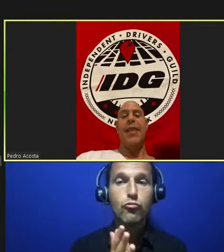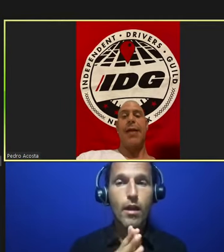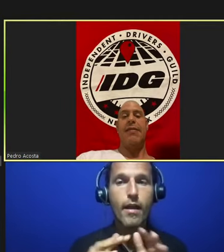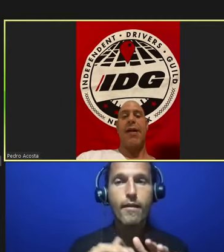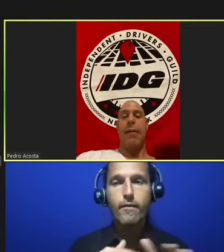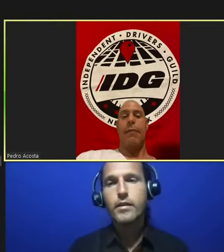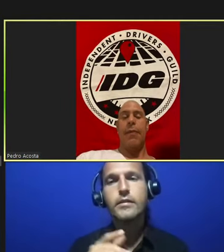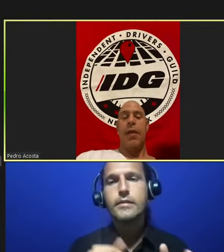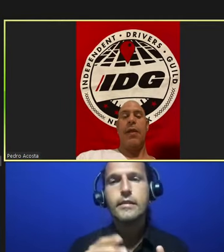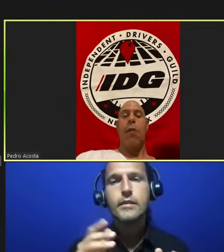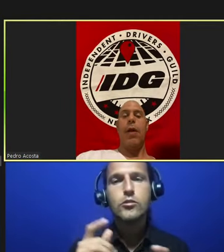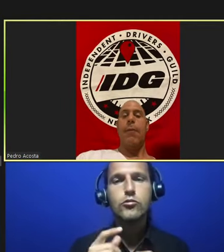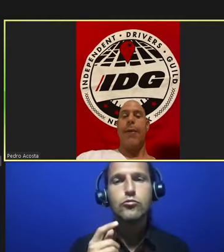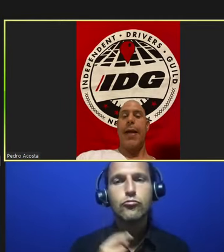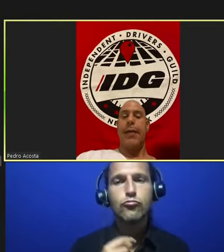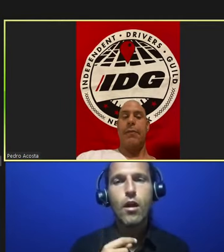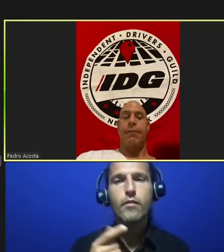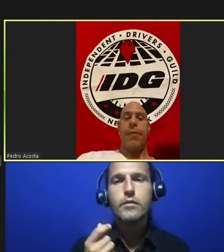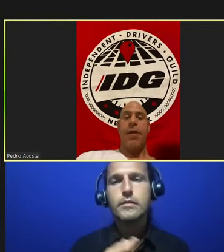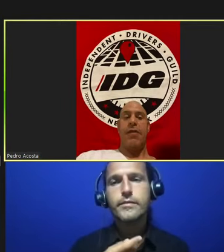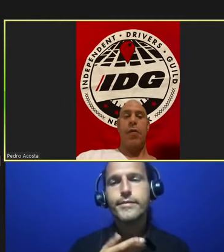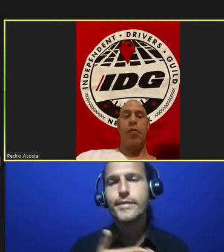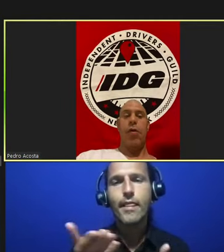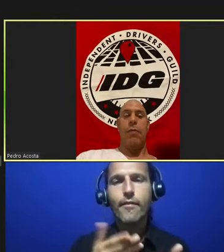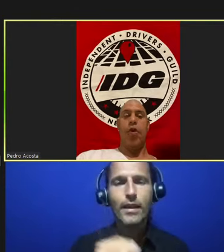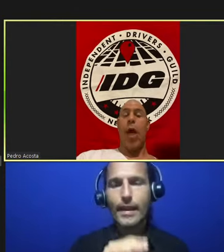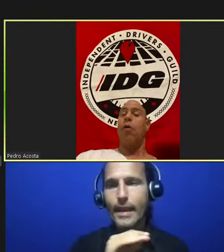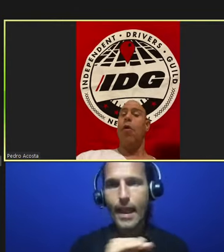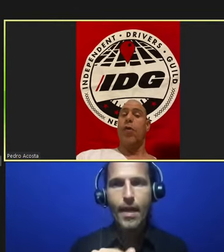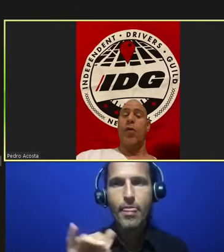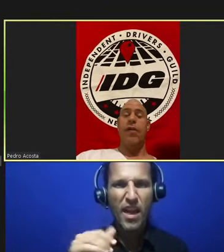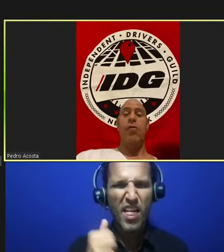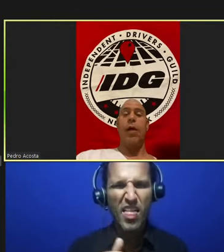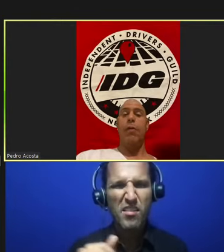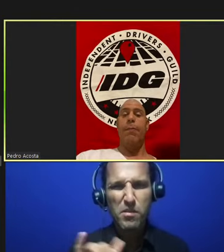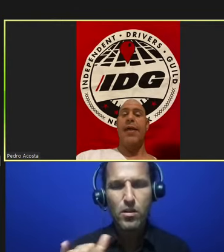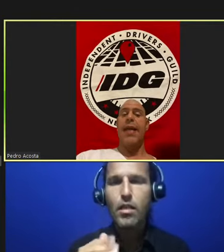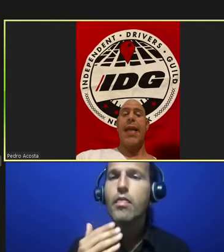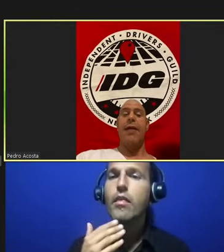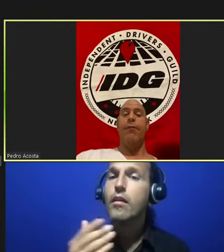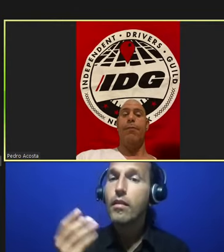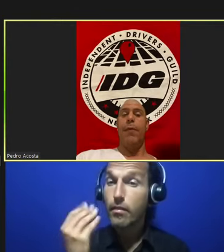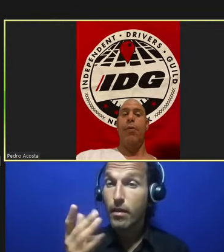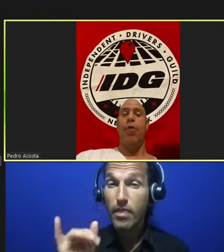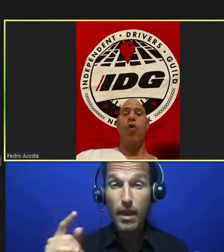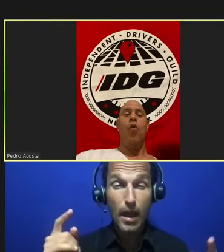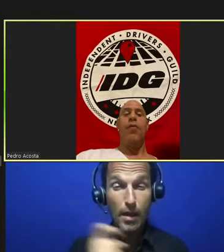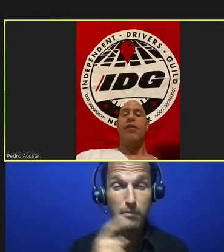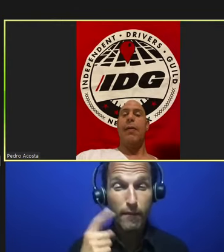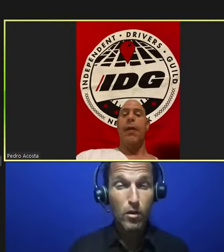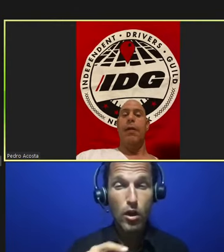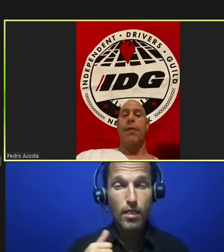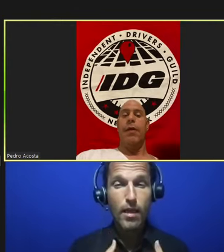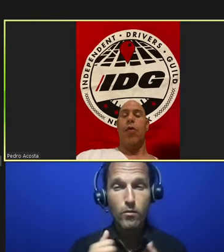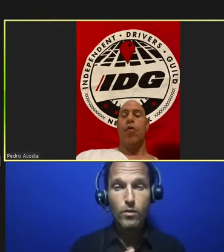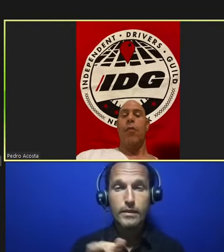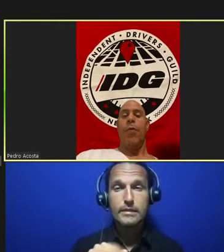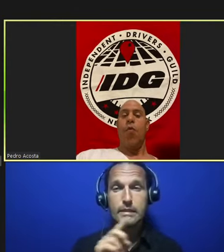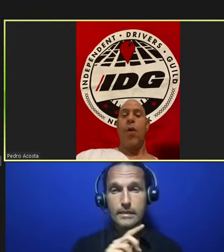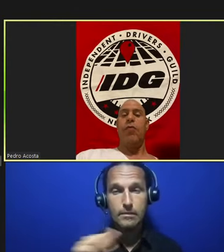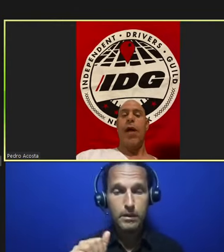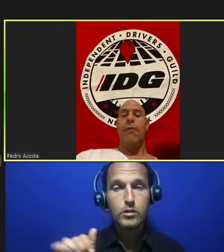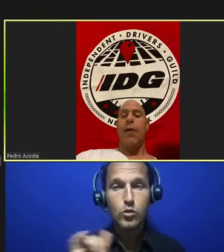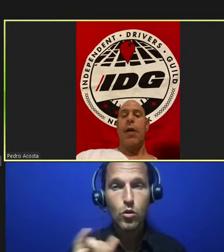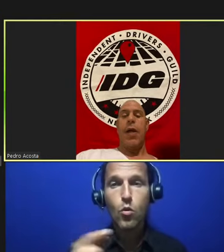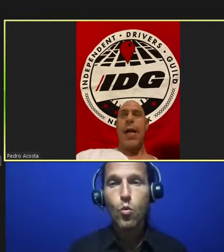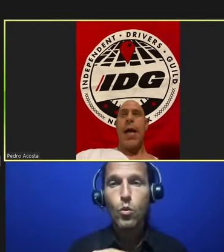at nighttime. That will help a lot. Thank you so much. Also, this is going to complicate life for people with disability because